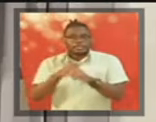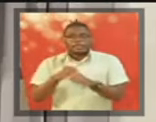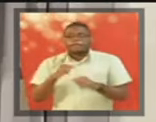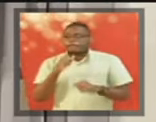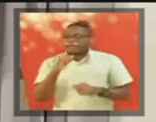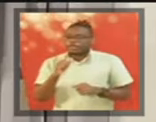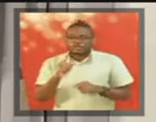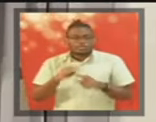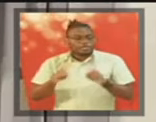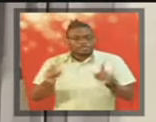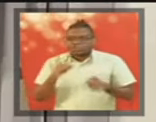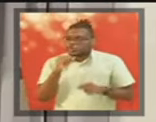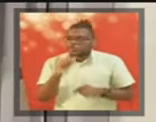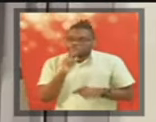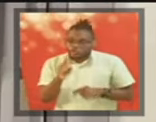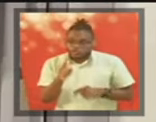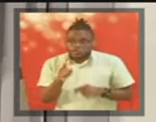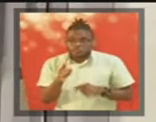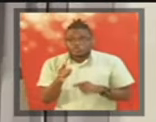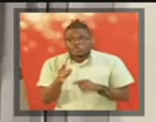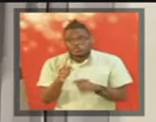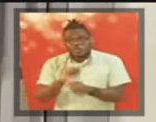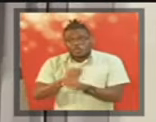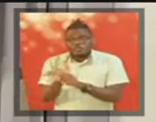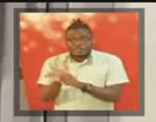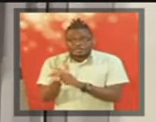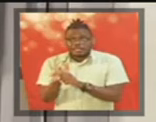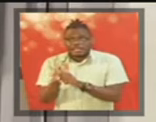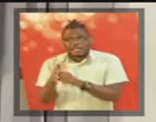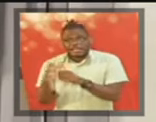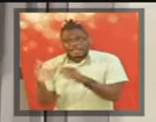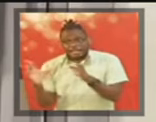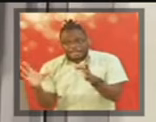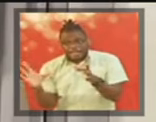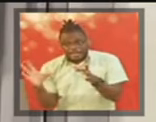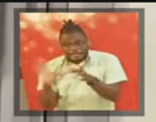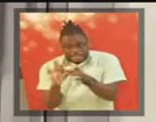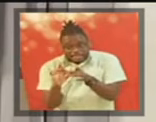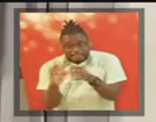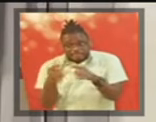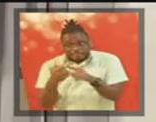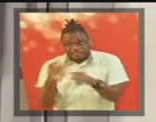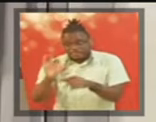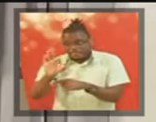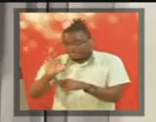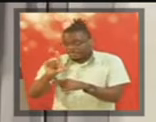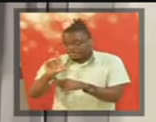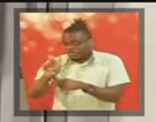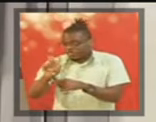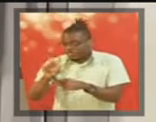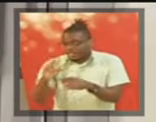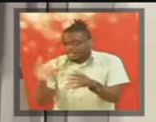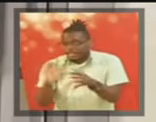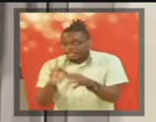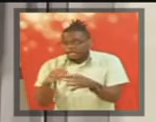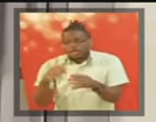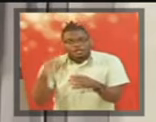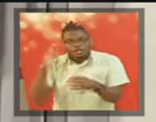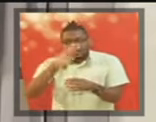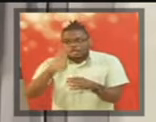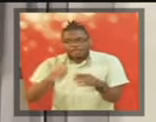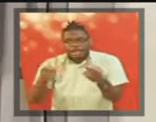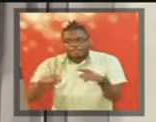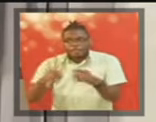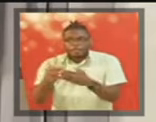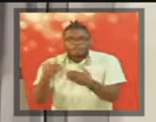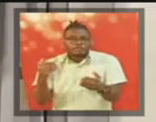effect COVID-19 would have together with the influenza. That is something that we would not have seen in the world so far. So whether there